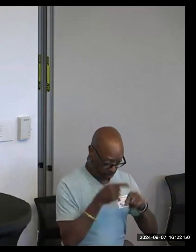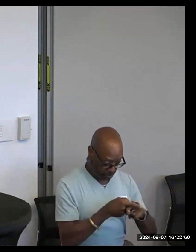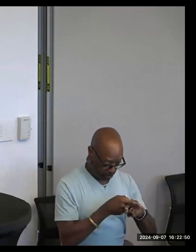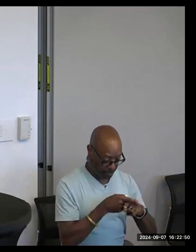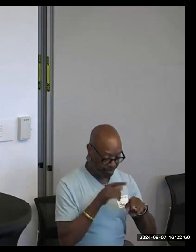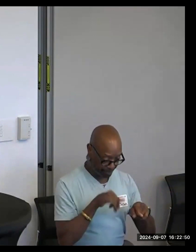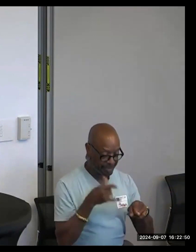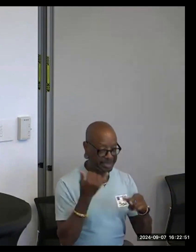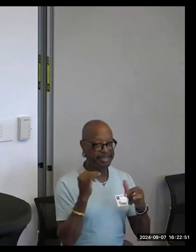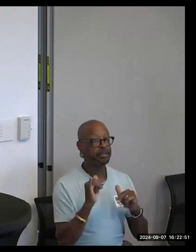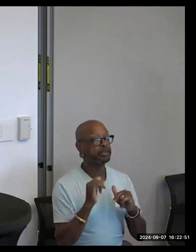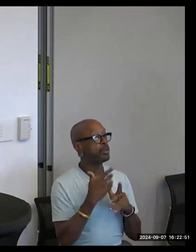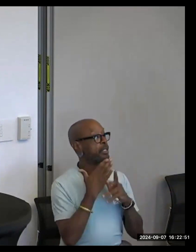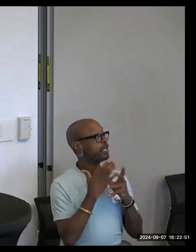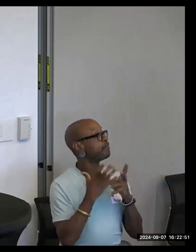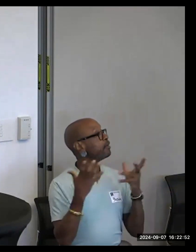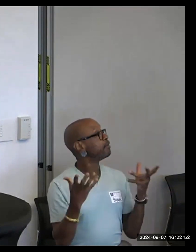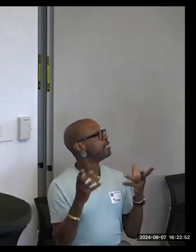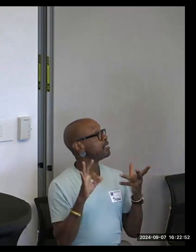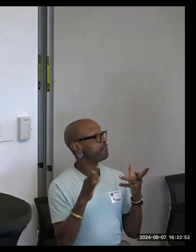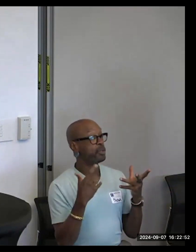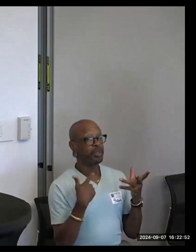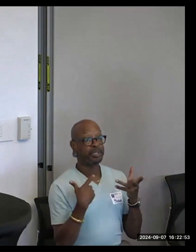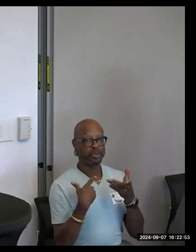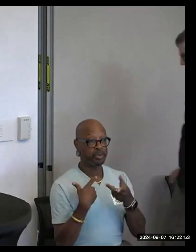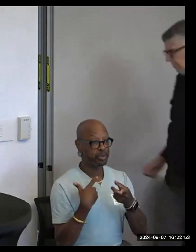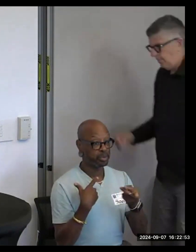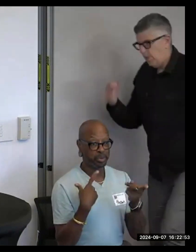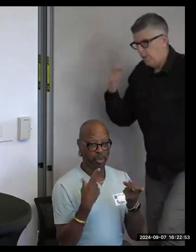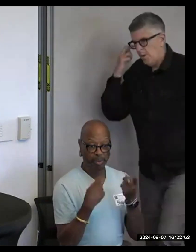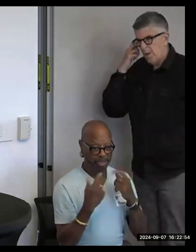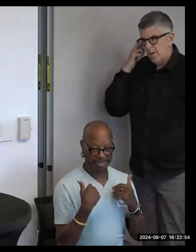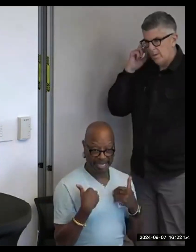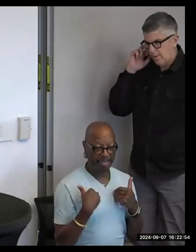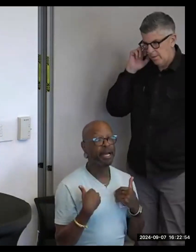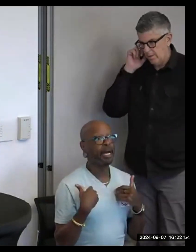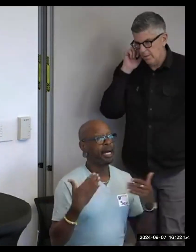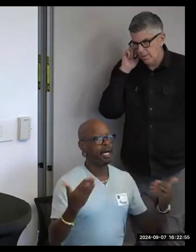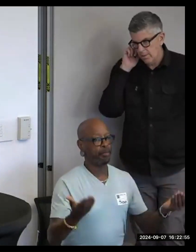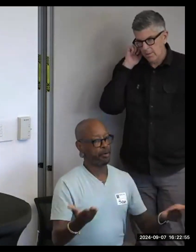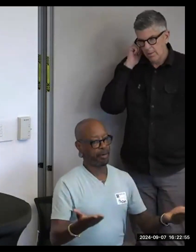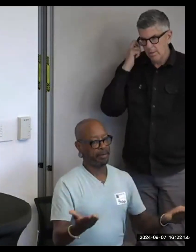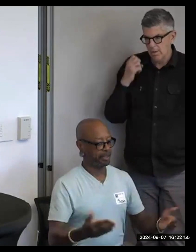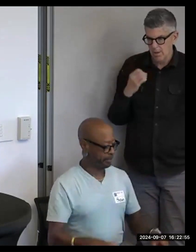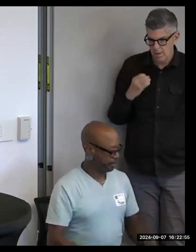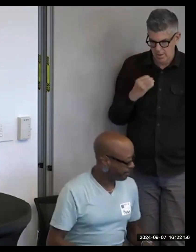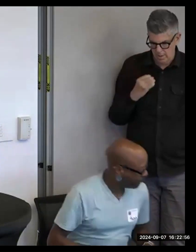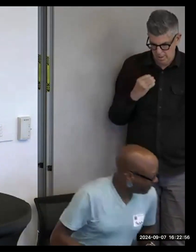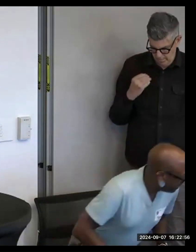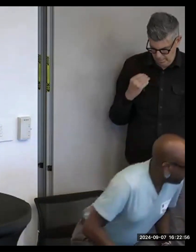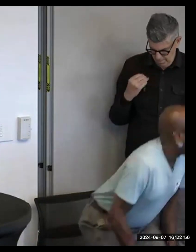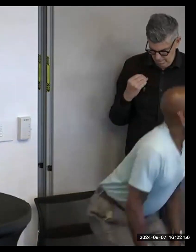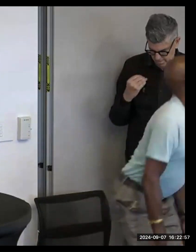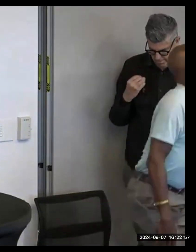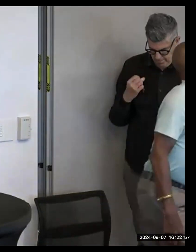All right, well, thank you very much. If anybody wants to feel this thing, I'll be around. Absolutely.